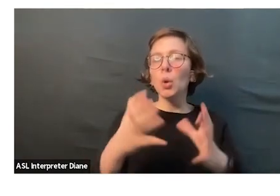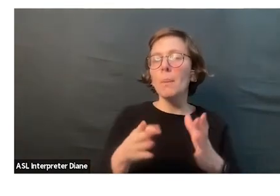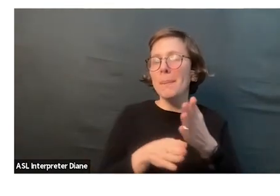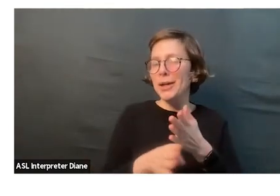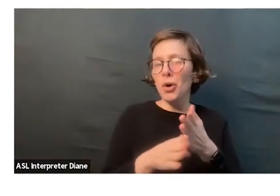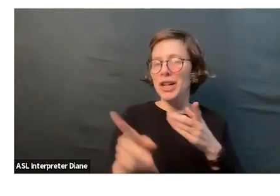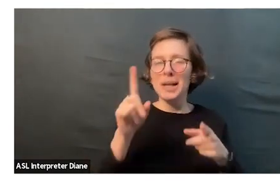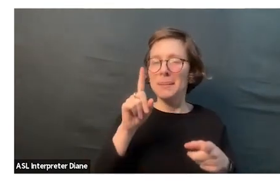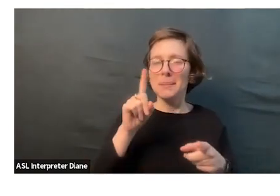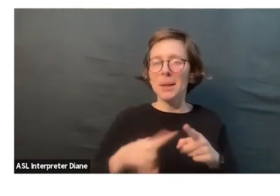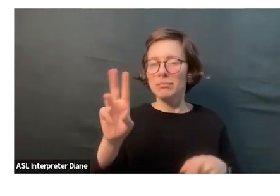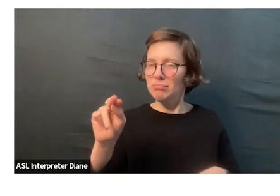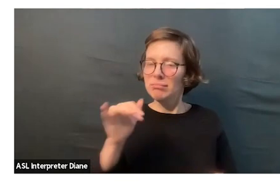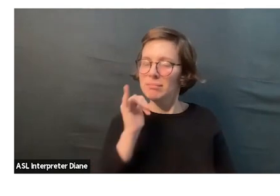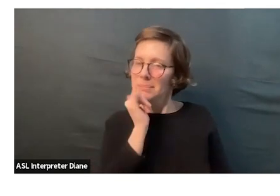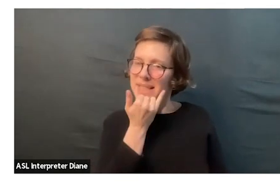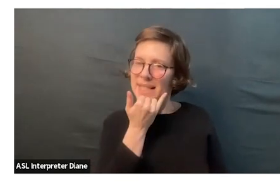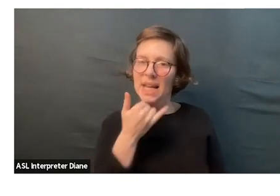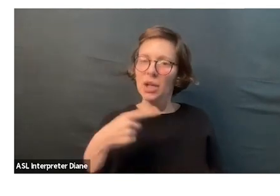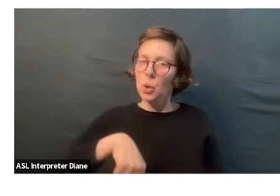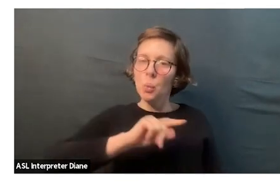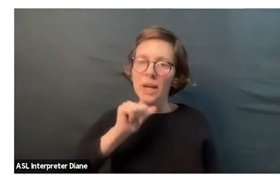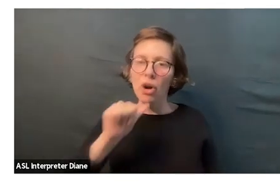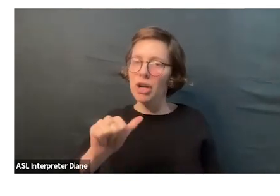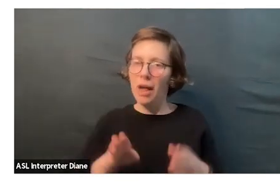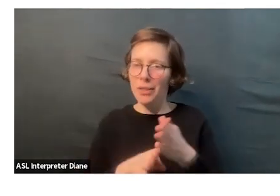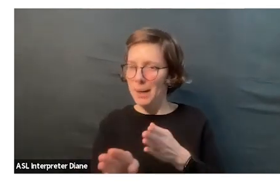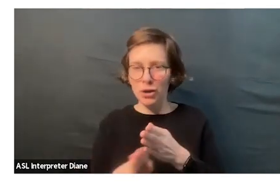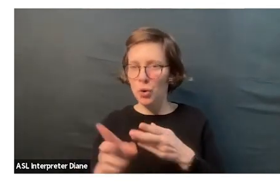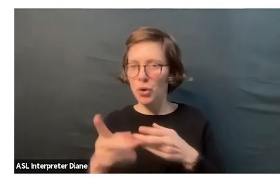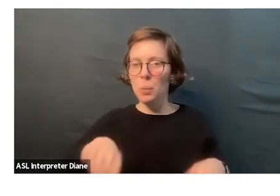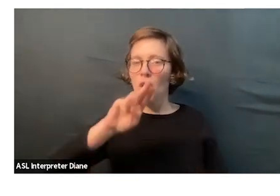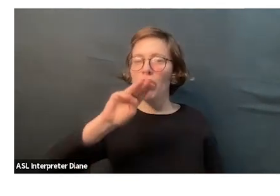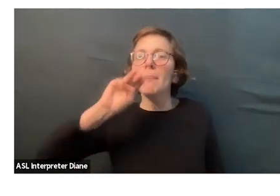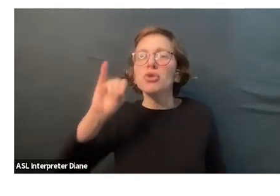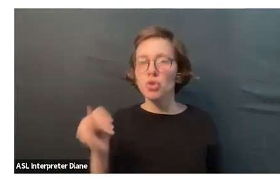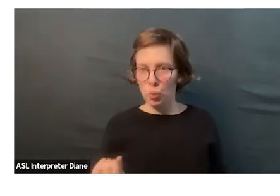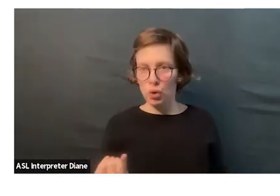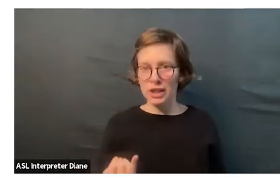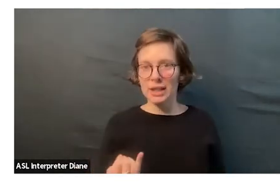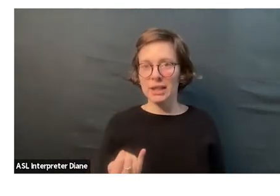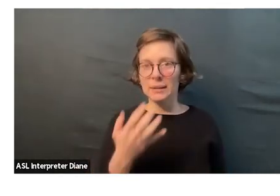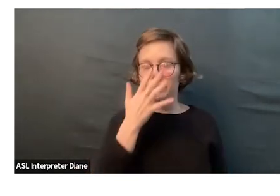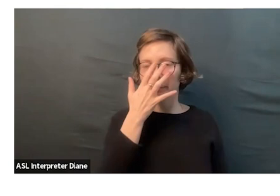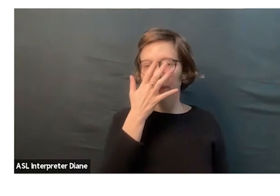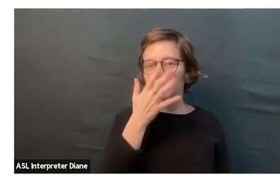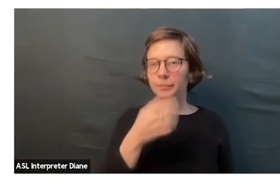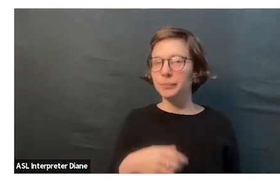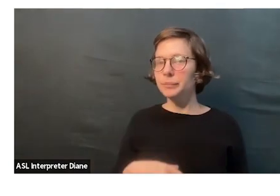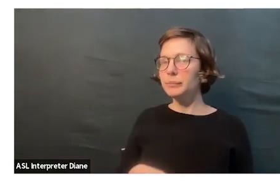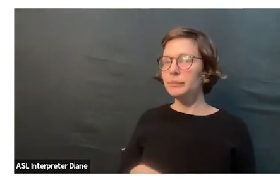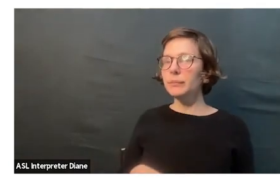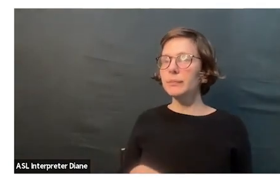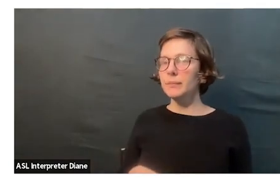history museums. So Julie says, I would love to hear your opinion on the entire institution of Western natural